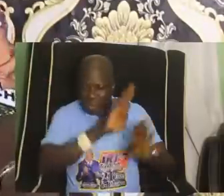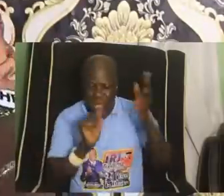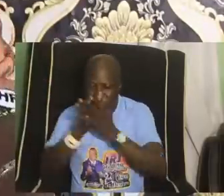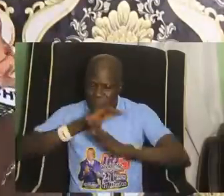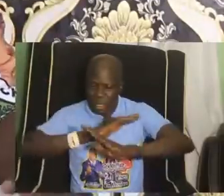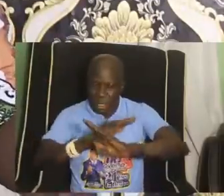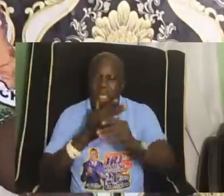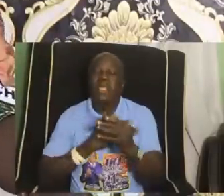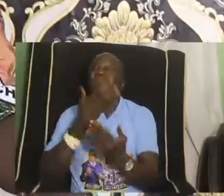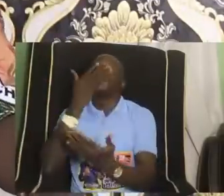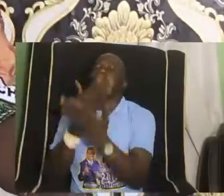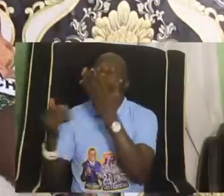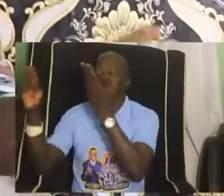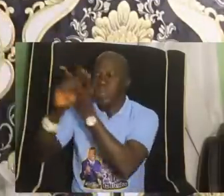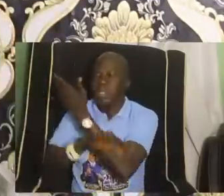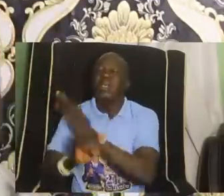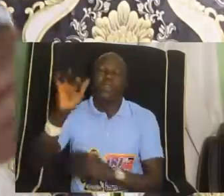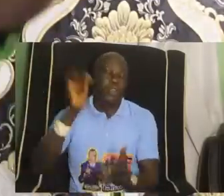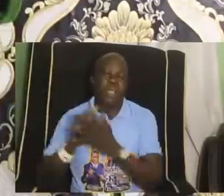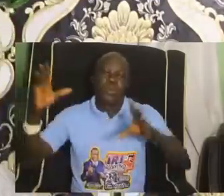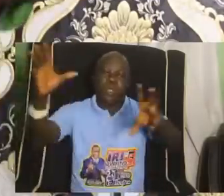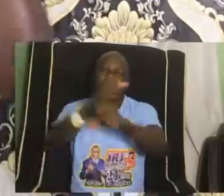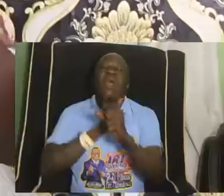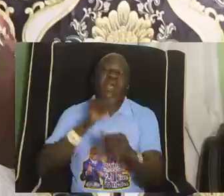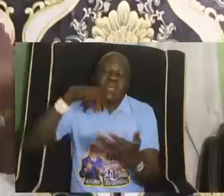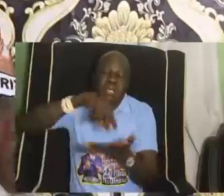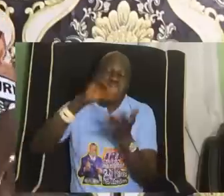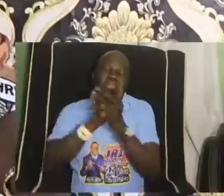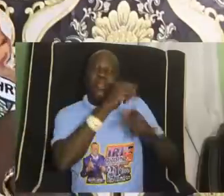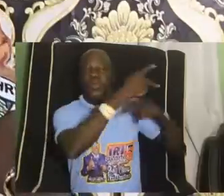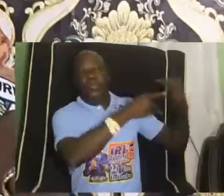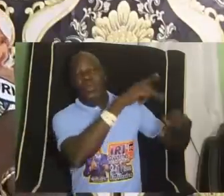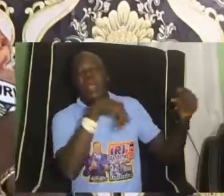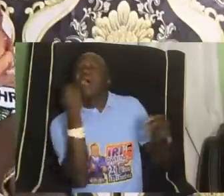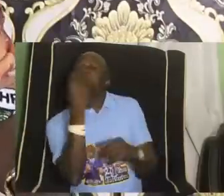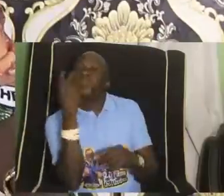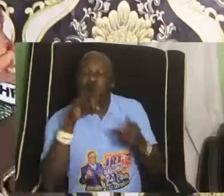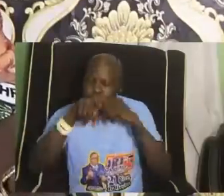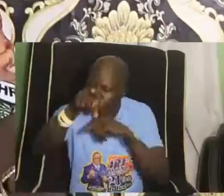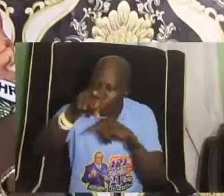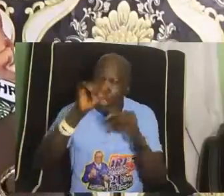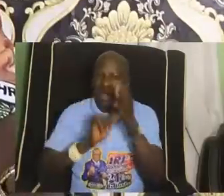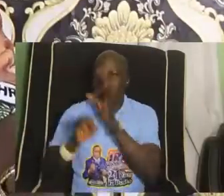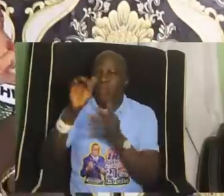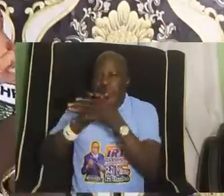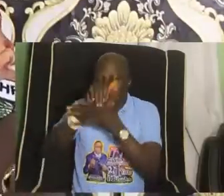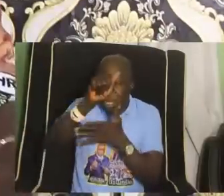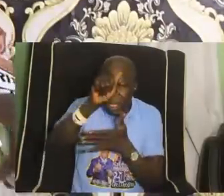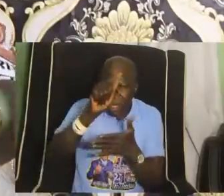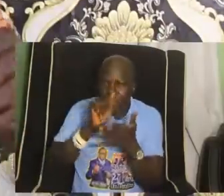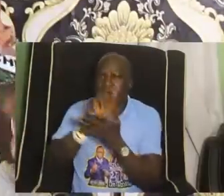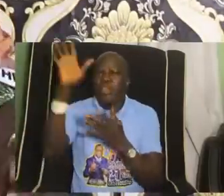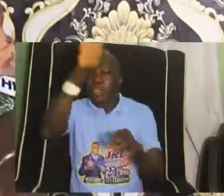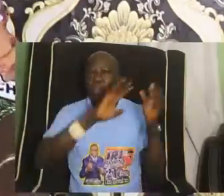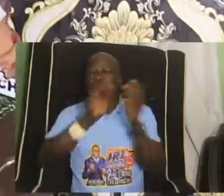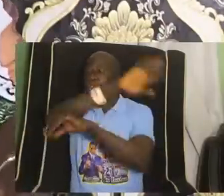The battle that delay your goodness. Kí Ọlọ́run kó ṣẹ́gun ẹ̀. God should come back. Mo dúró bí wòlíì. I stand as a prophet. Mo sọ àsọtẹ́lẹ̀. I prophesy. Bó o bá gbàgbọ́. If you believe. Ogun